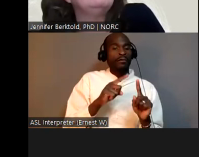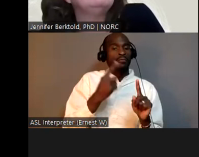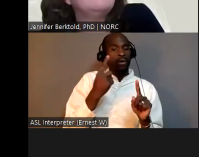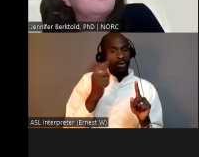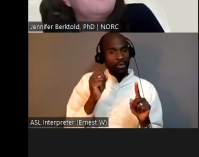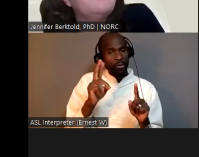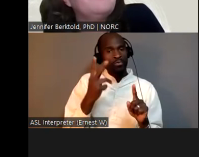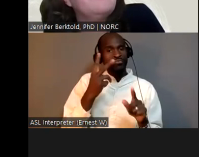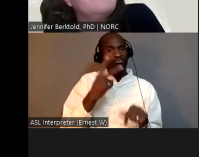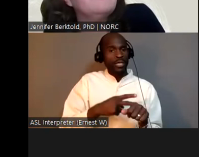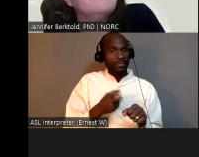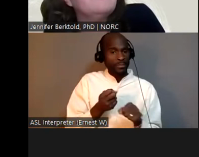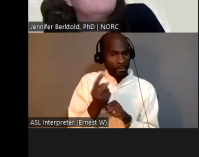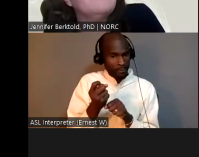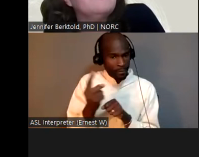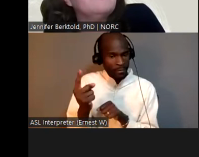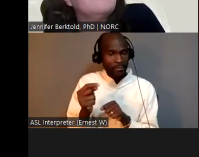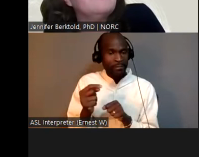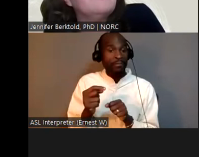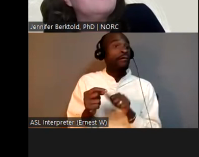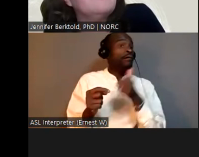monthly.